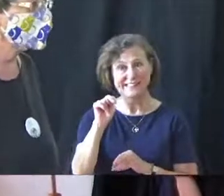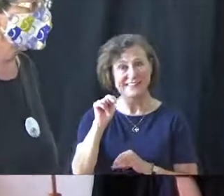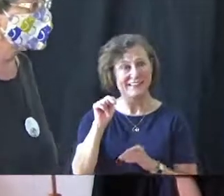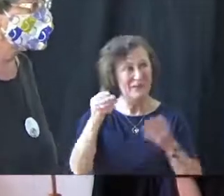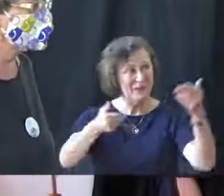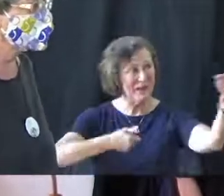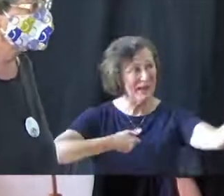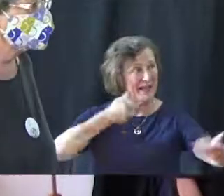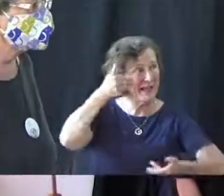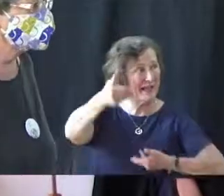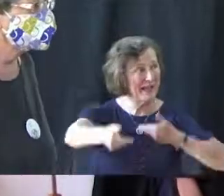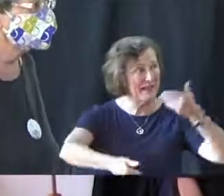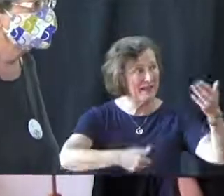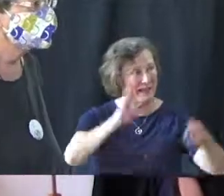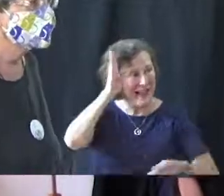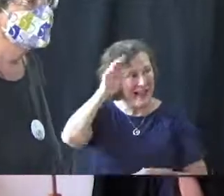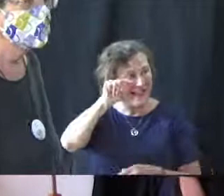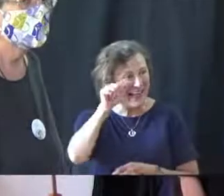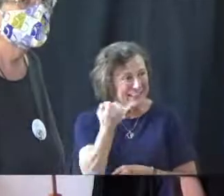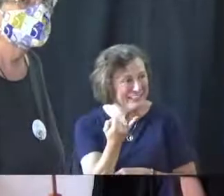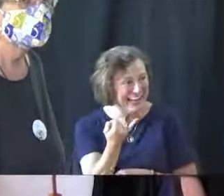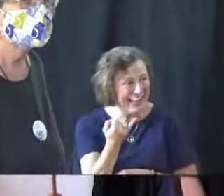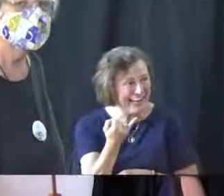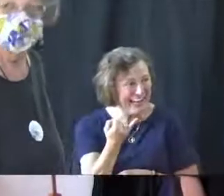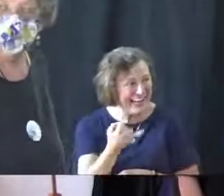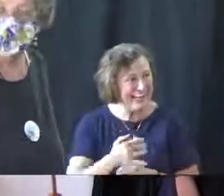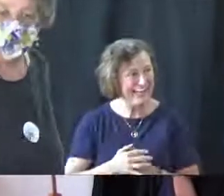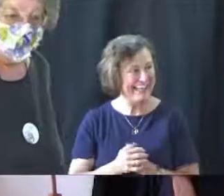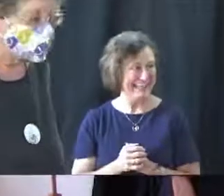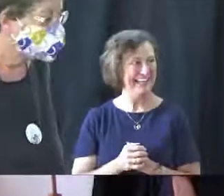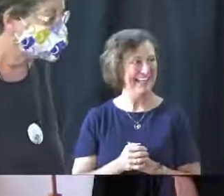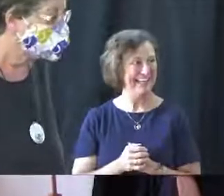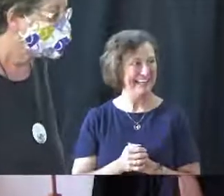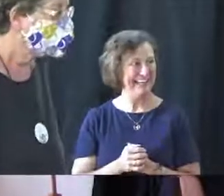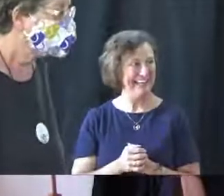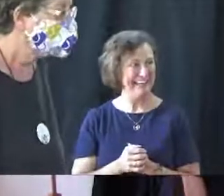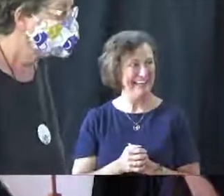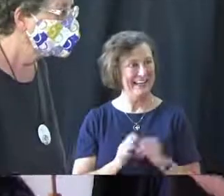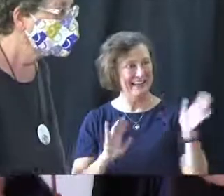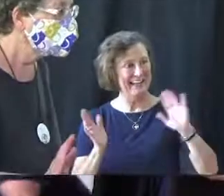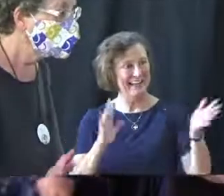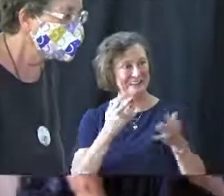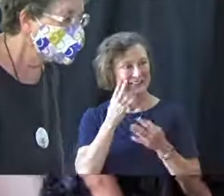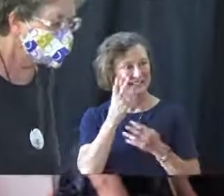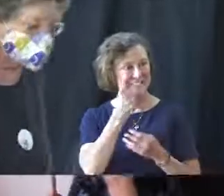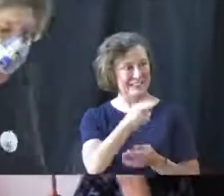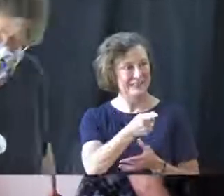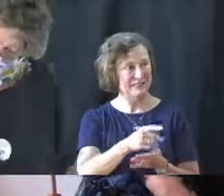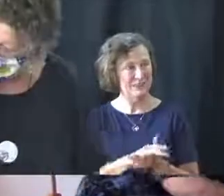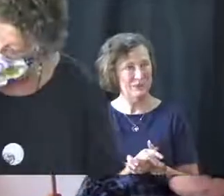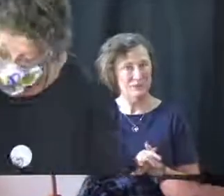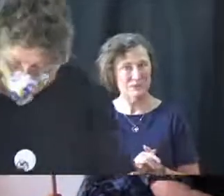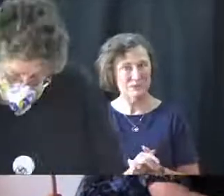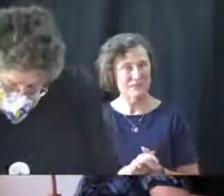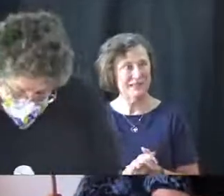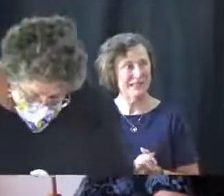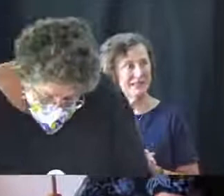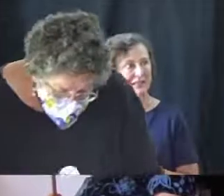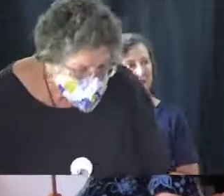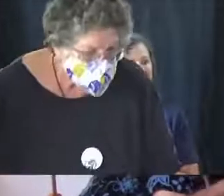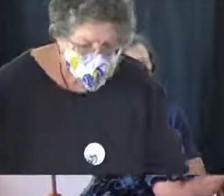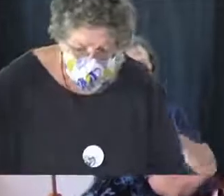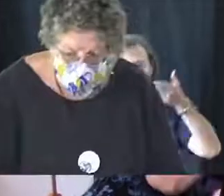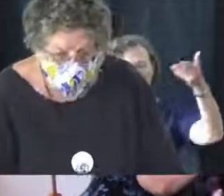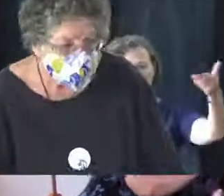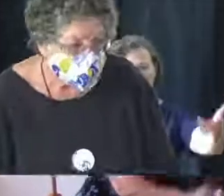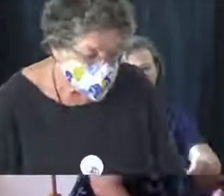Welcome everyone. Hi AJ. Hi guys. Owen, right? Good to see you, bud. All right, well welcome